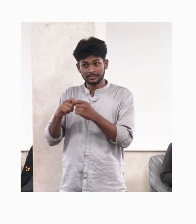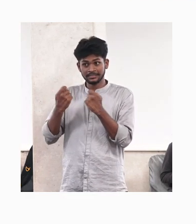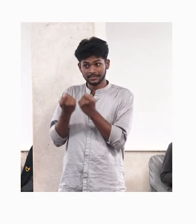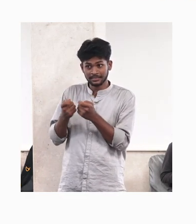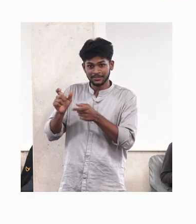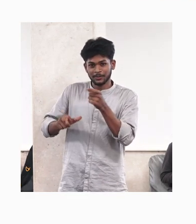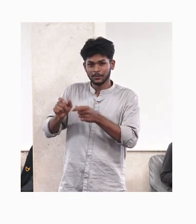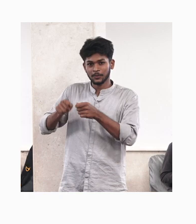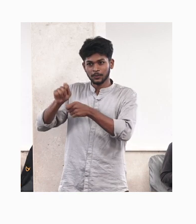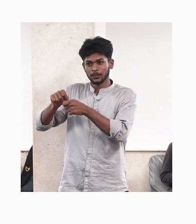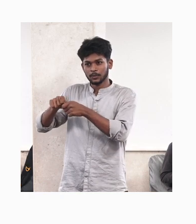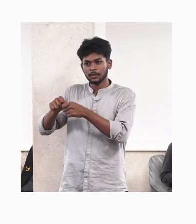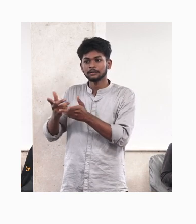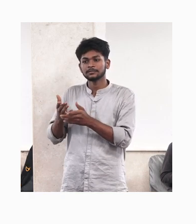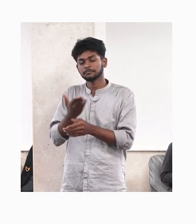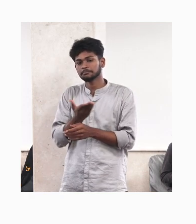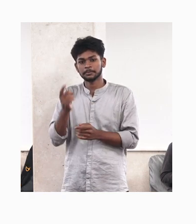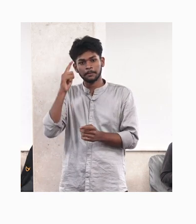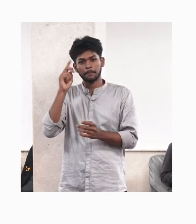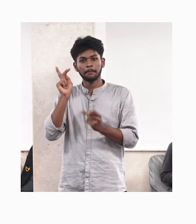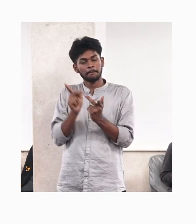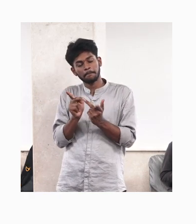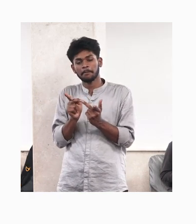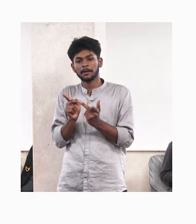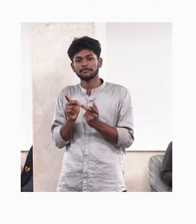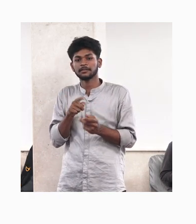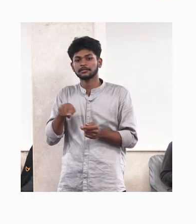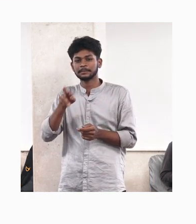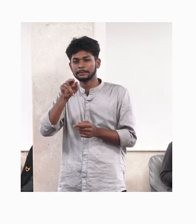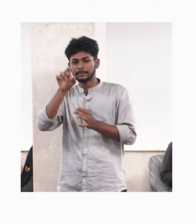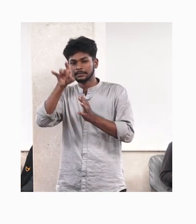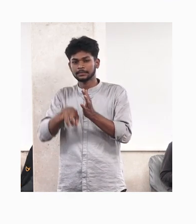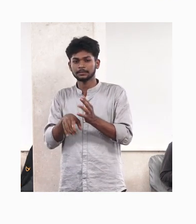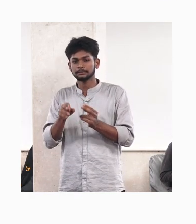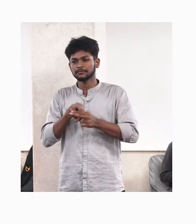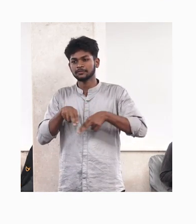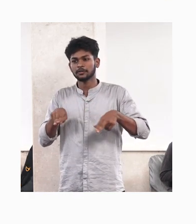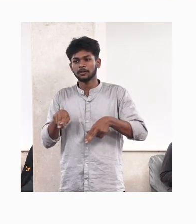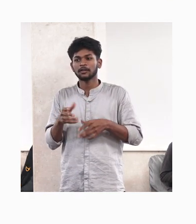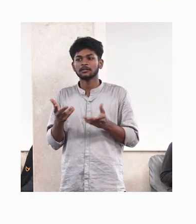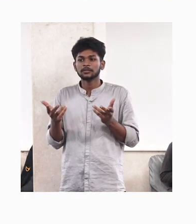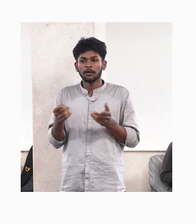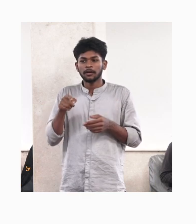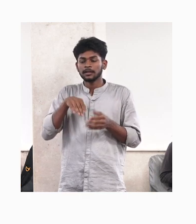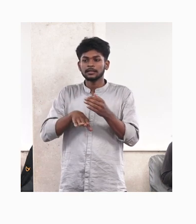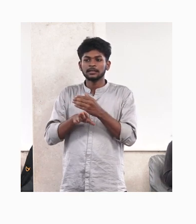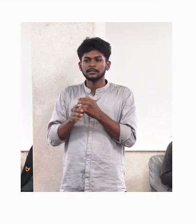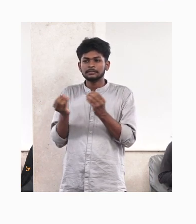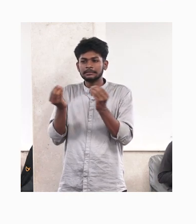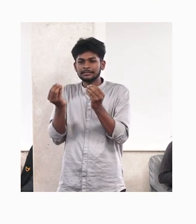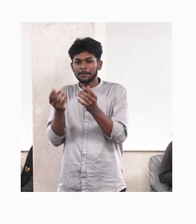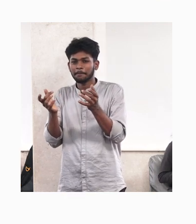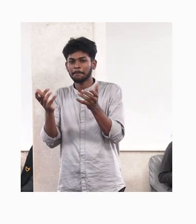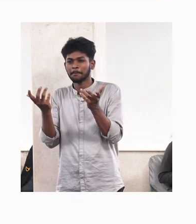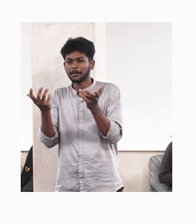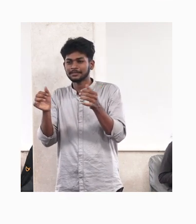people working in Trieste, they know exactly the meaning of these principles. Because as we said, there are some